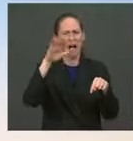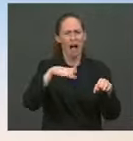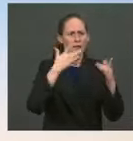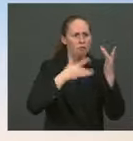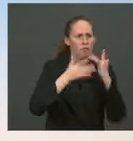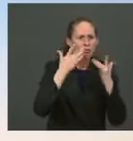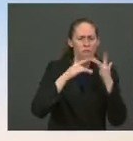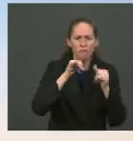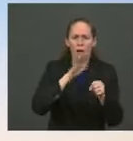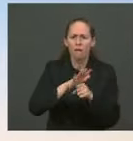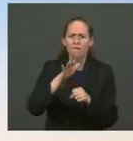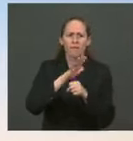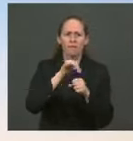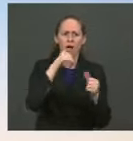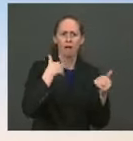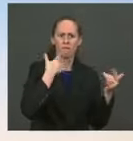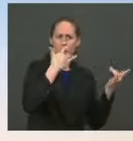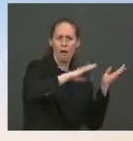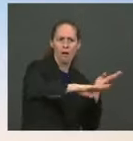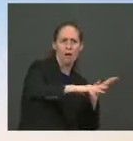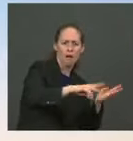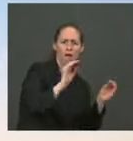sure that was clear. And